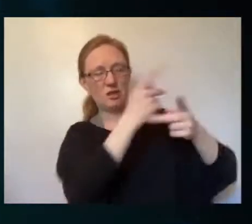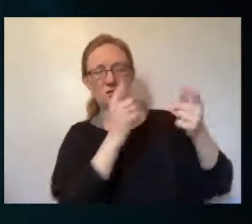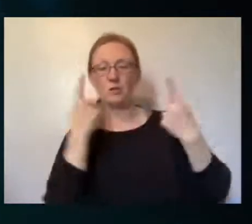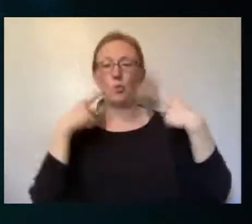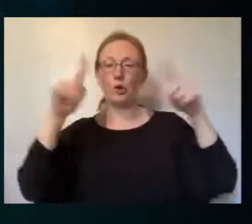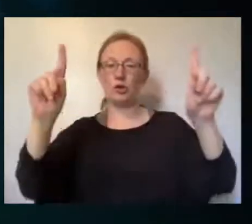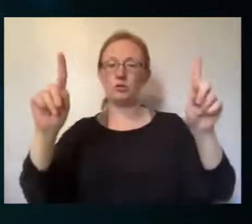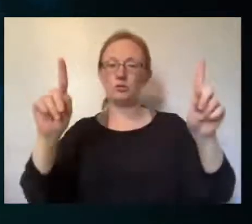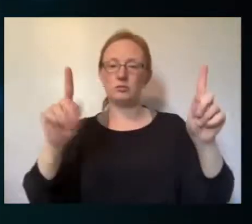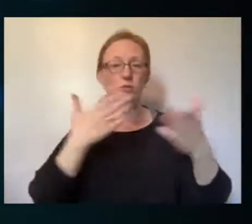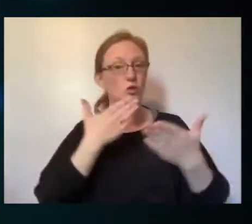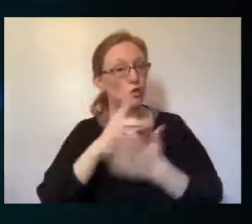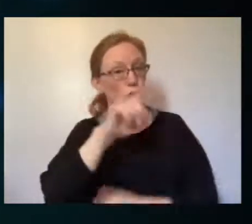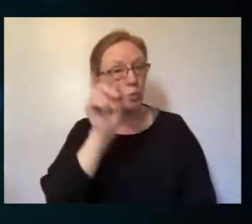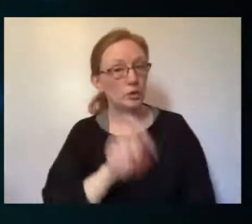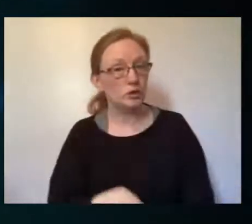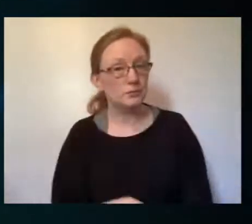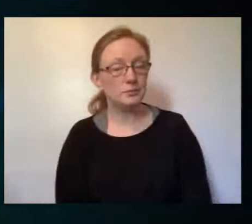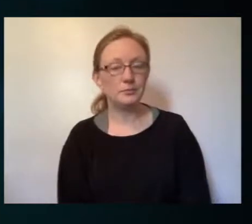great question.